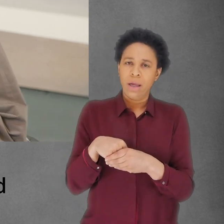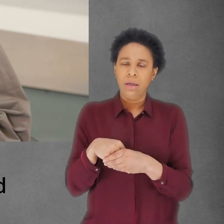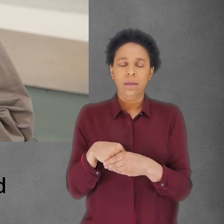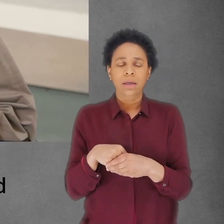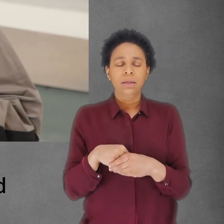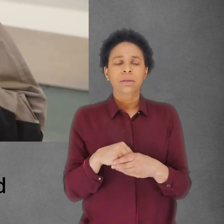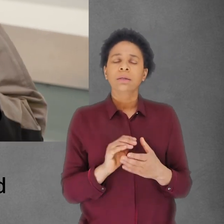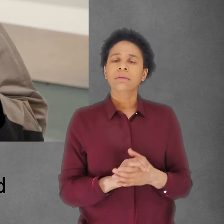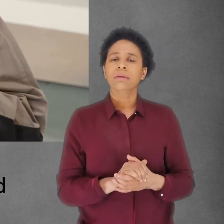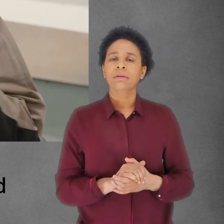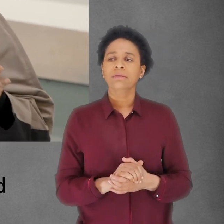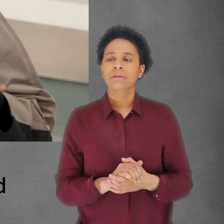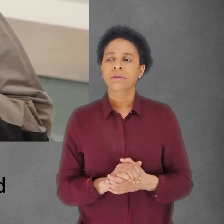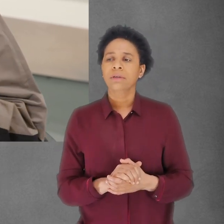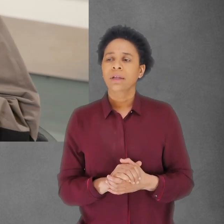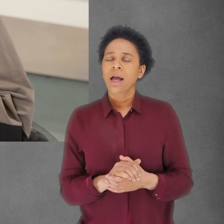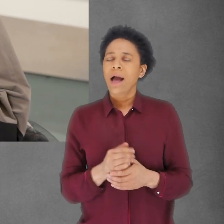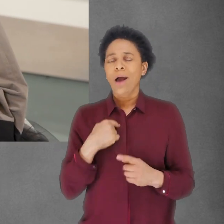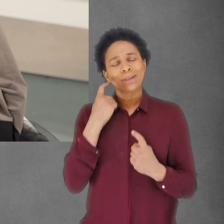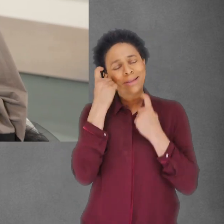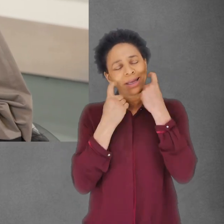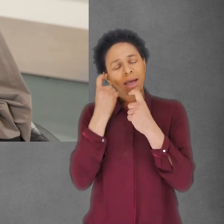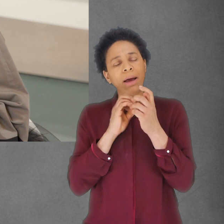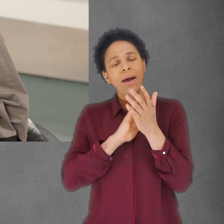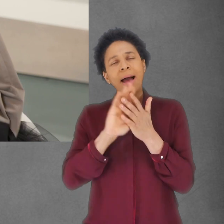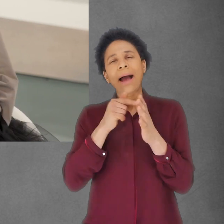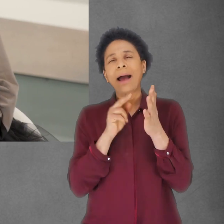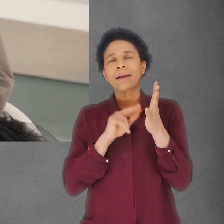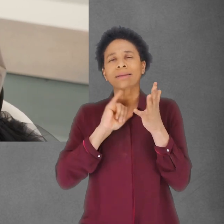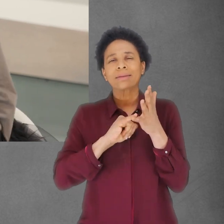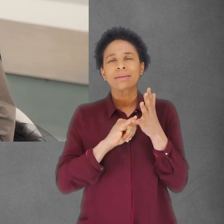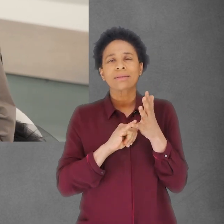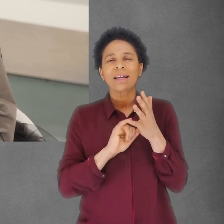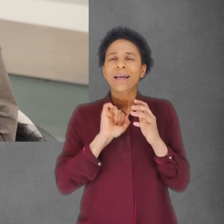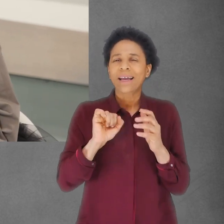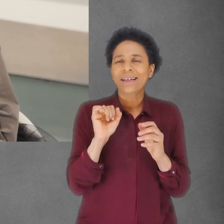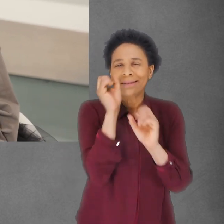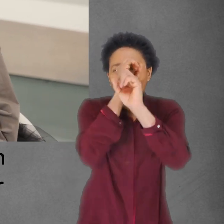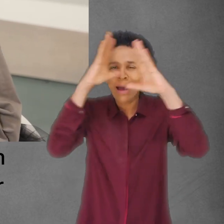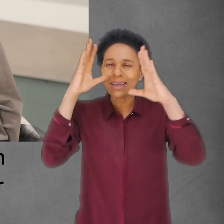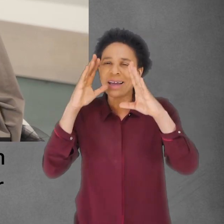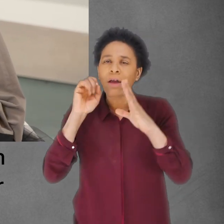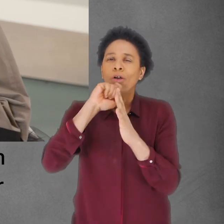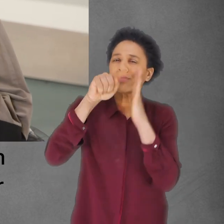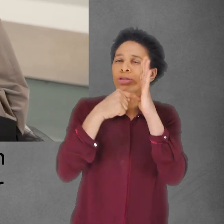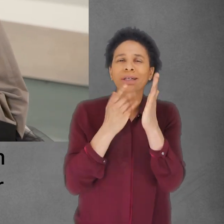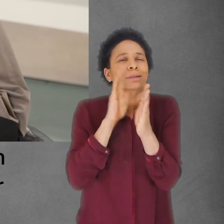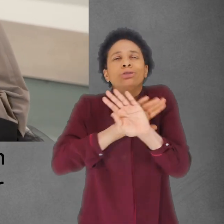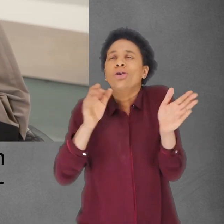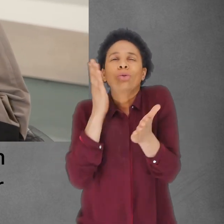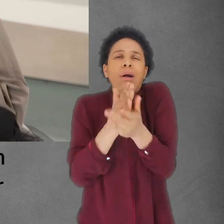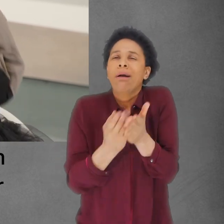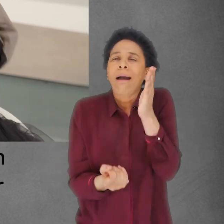about, with Hans's and his unrealized project question, how to create another unrealized project, and that may be